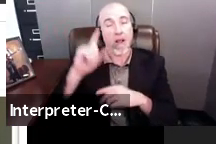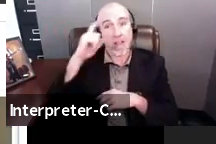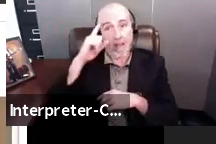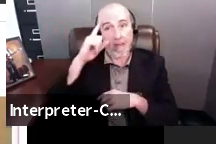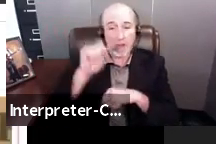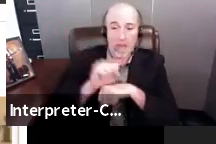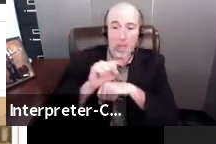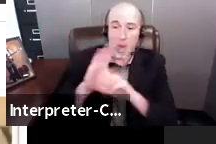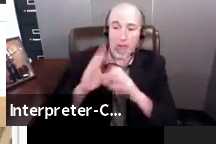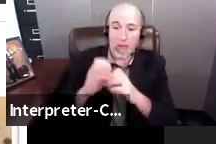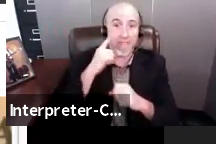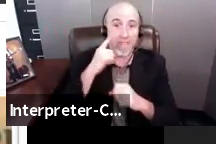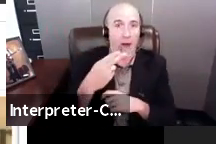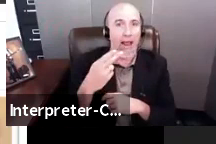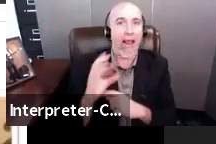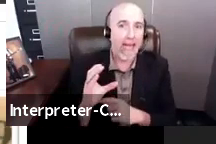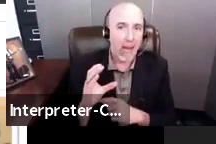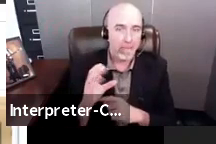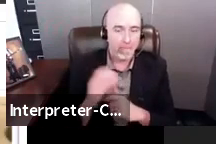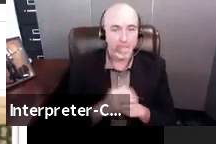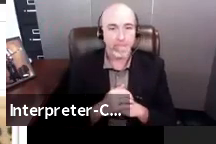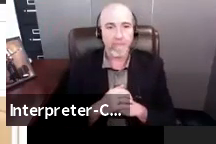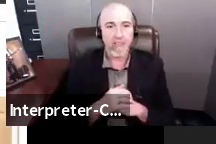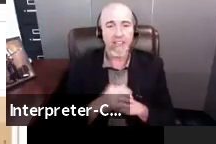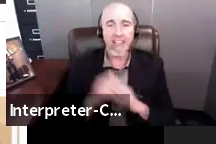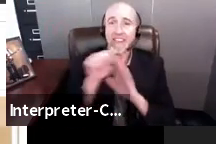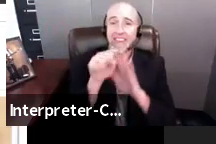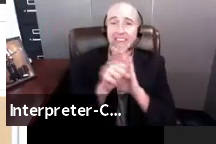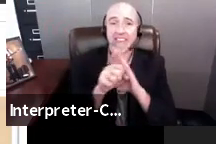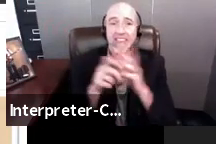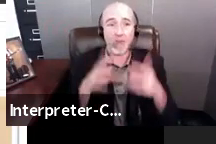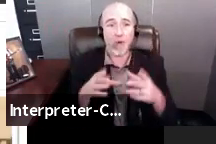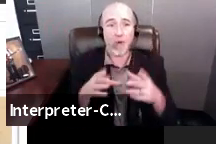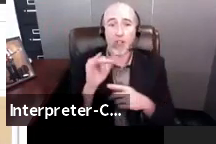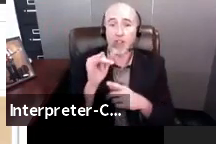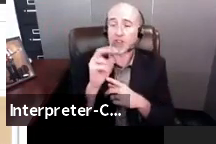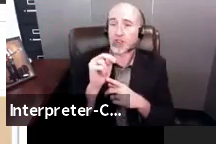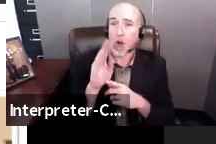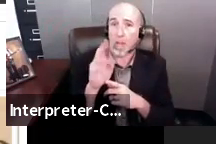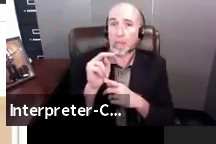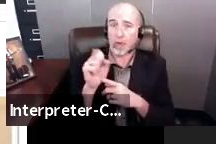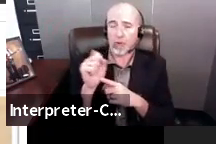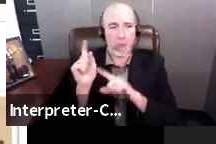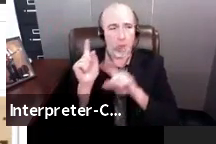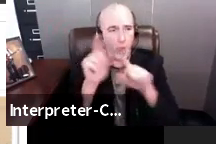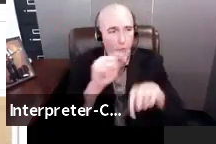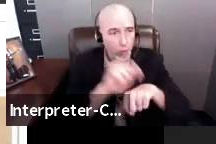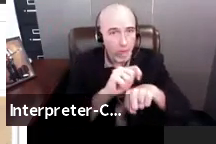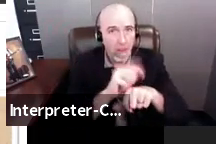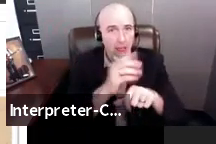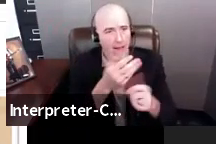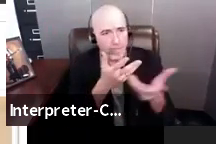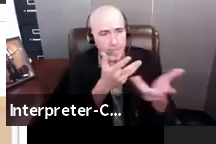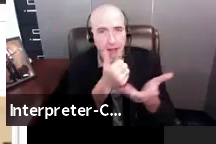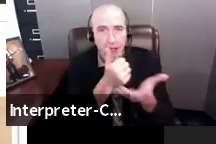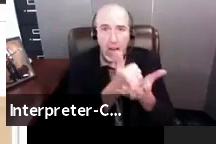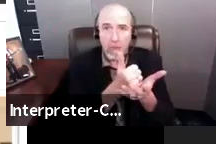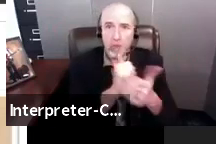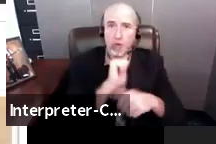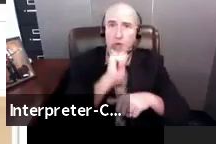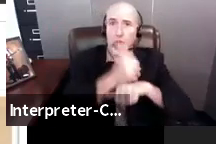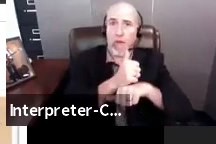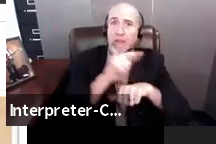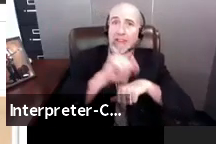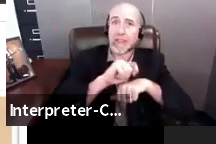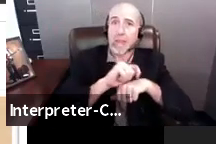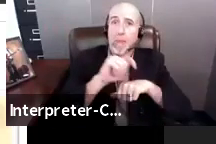Handicapped. The state director at the time, John Burns, visited Temple and assisted us in creating the Temple Mayor's Committee